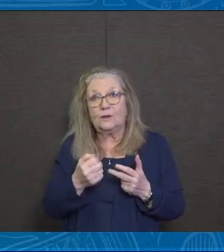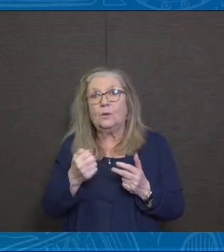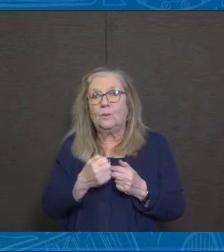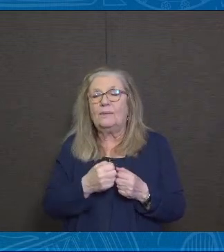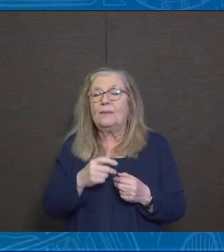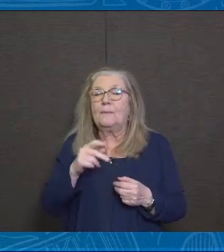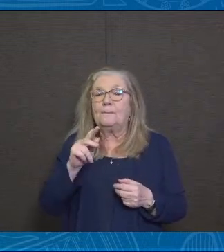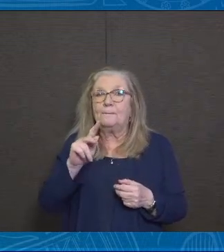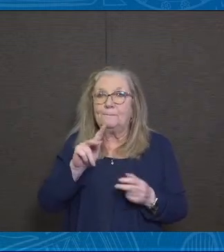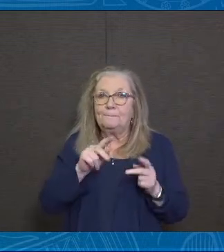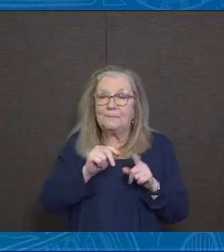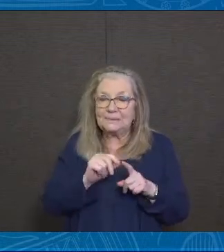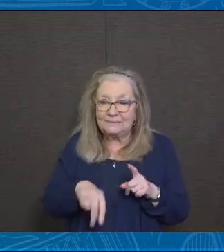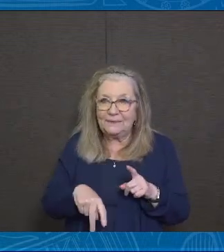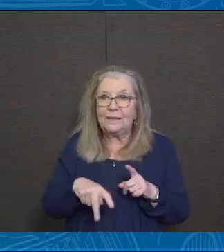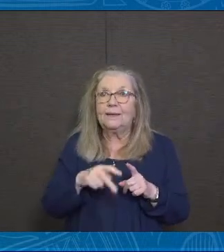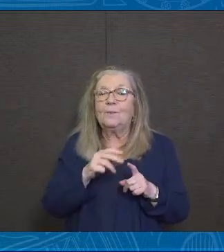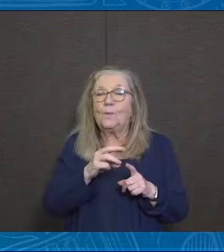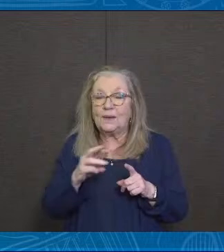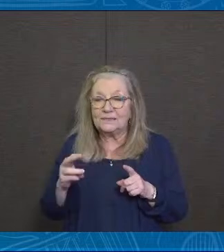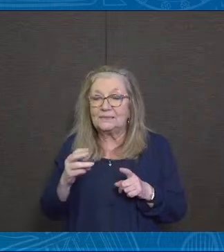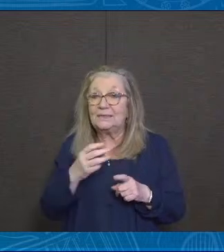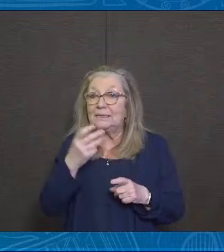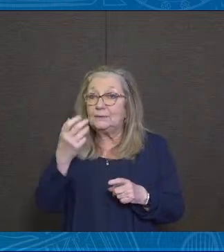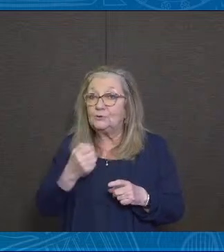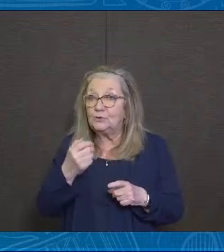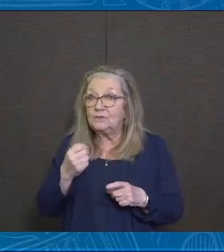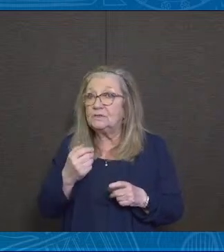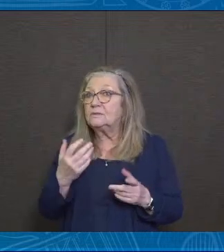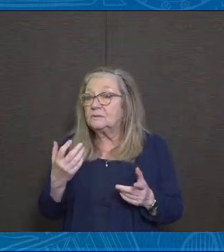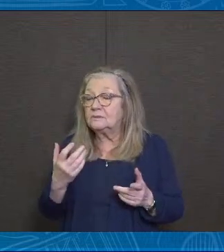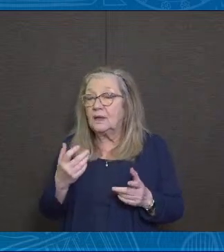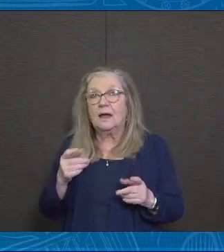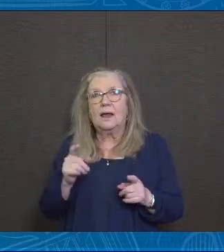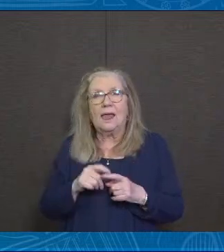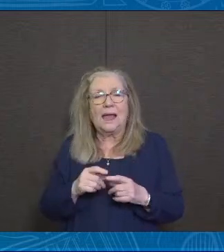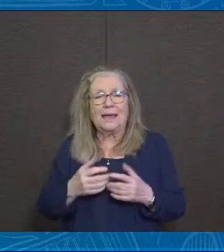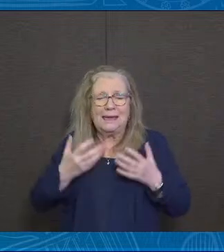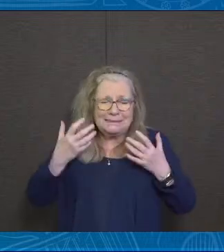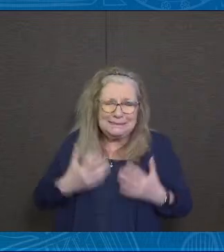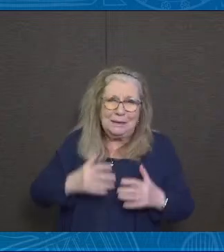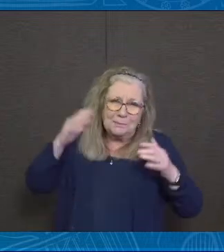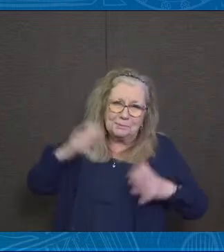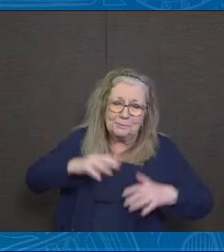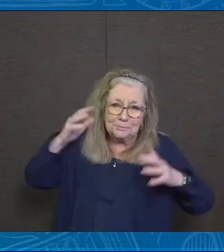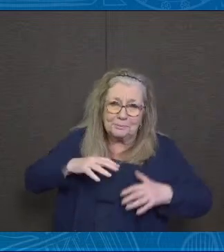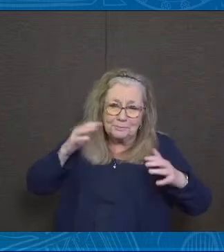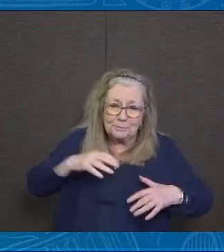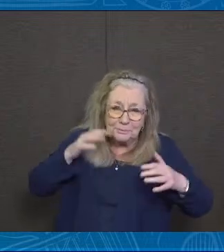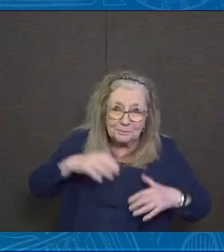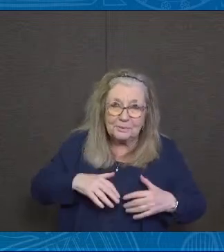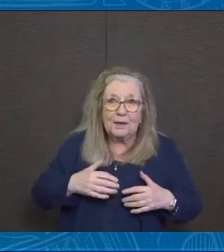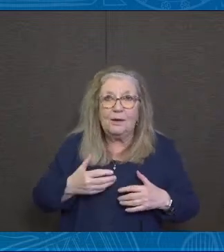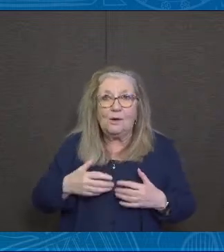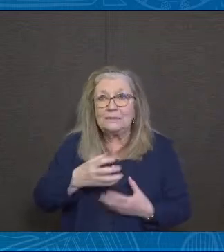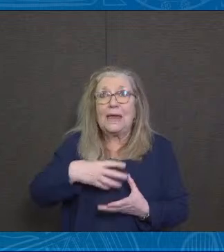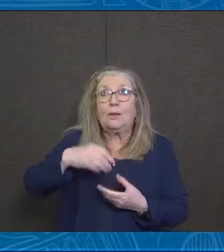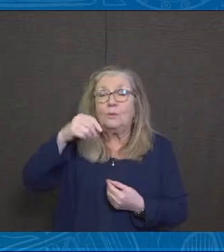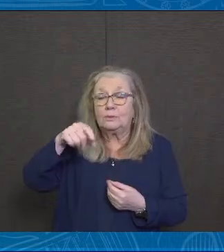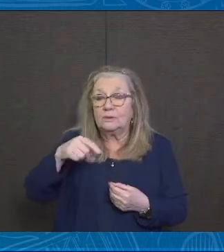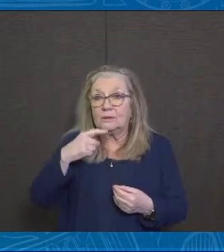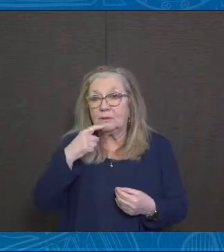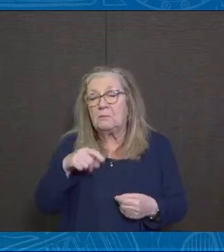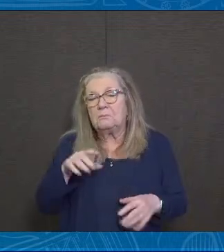Company to cover against cyclone and excessive rainfall. This is a small cover of around $10 million